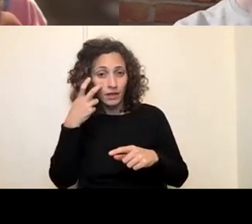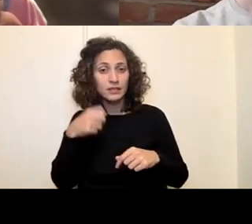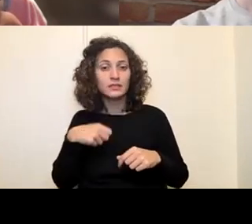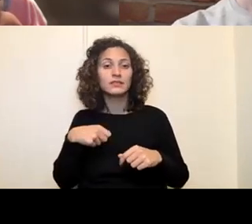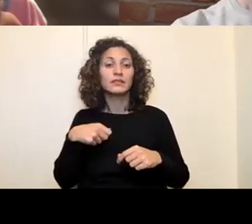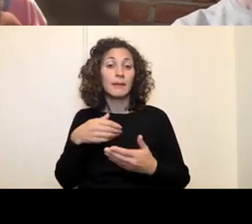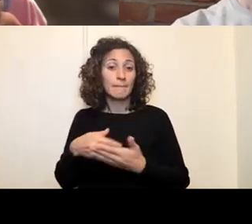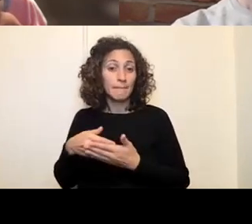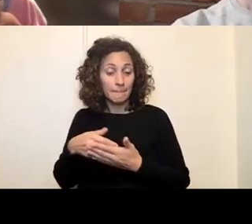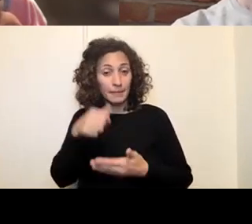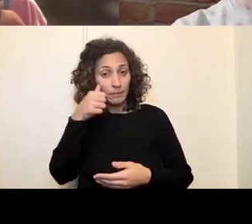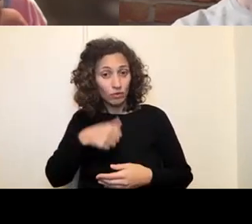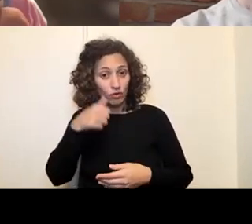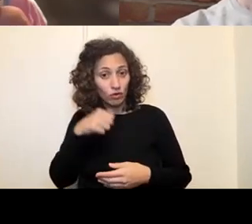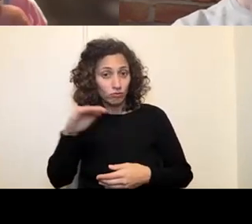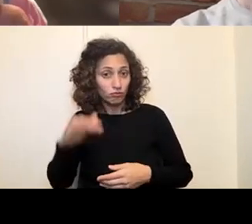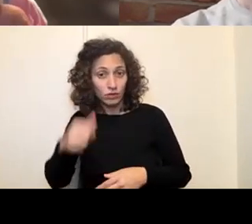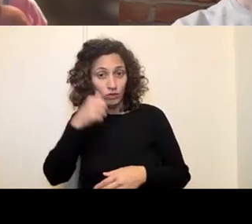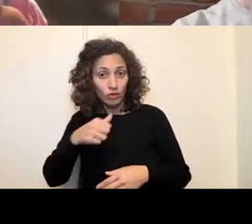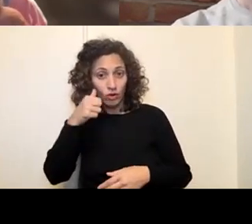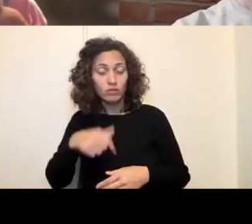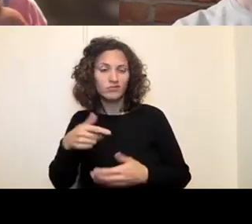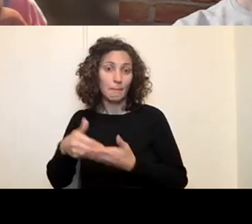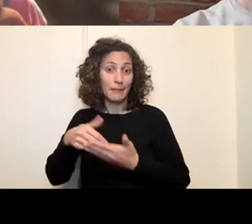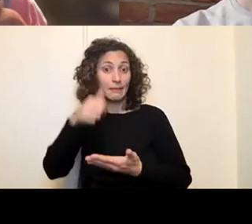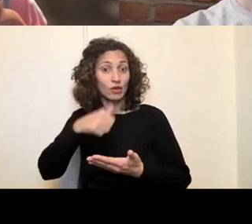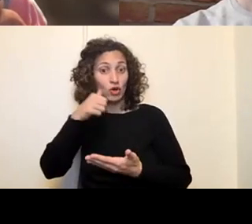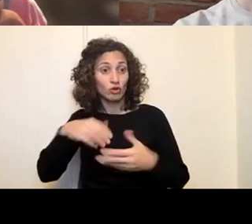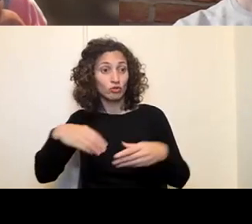baby girls were sold to brothels